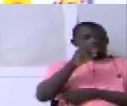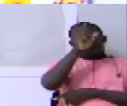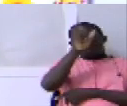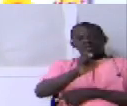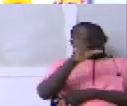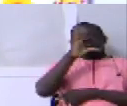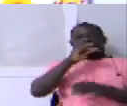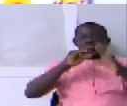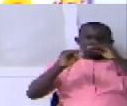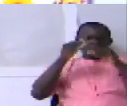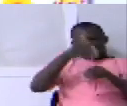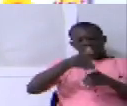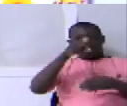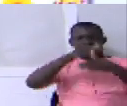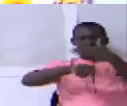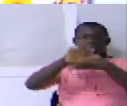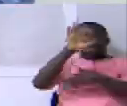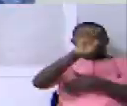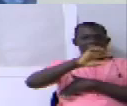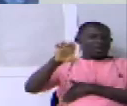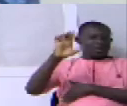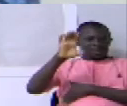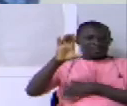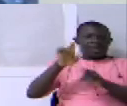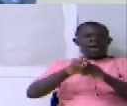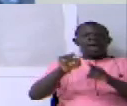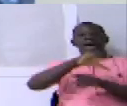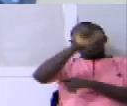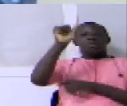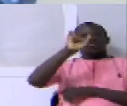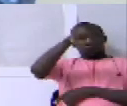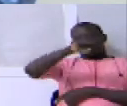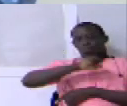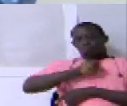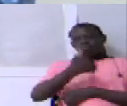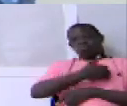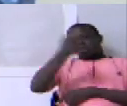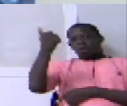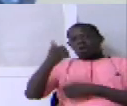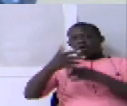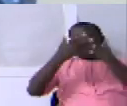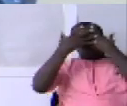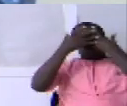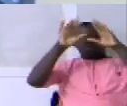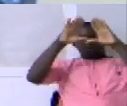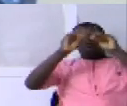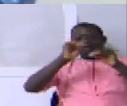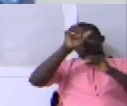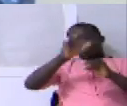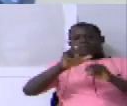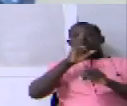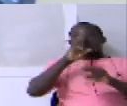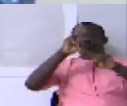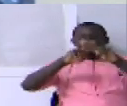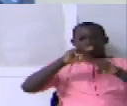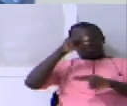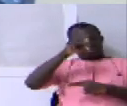And even your fellow officers? some who testified